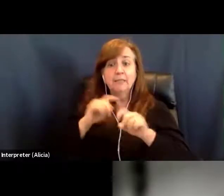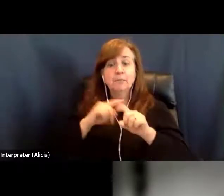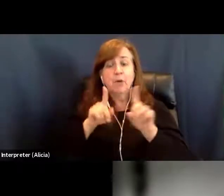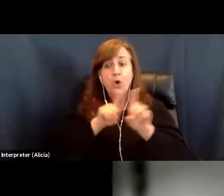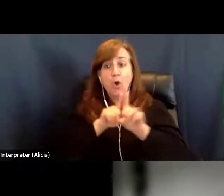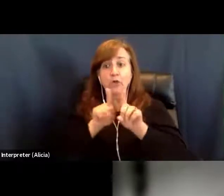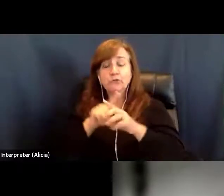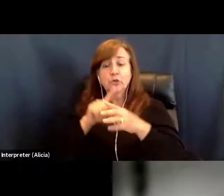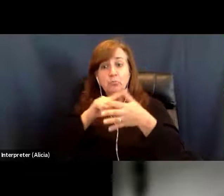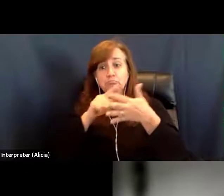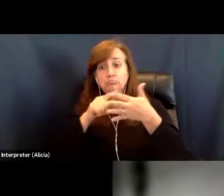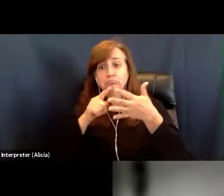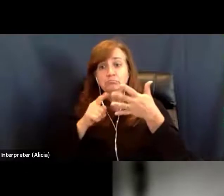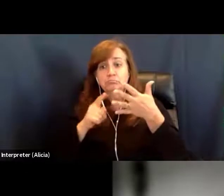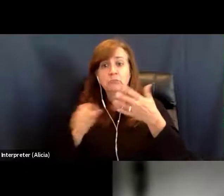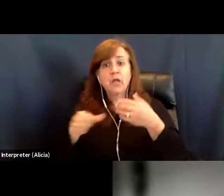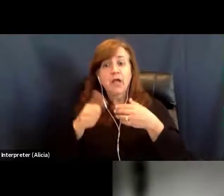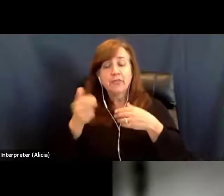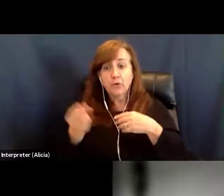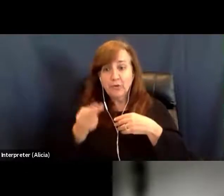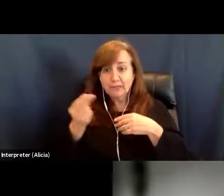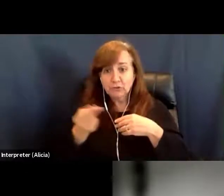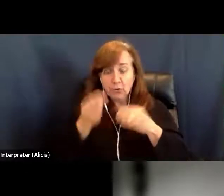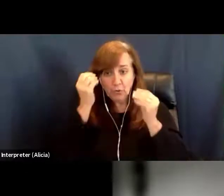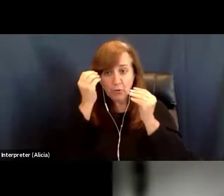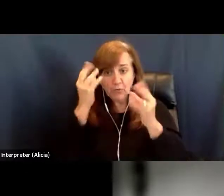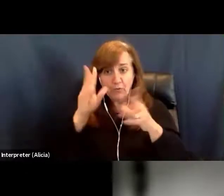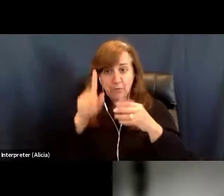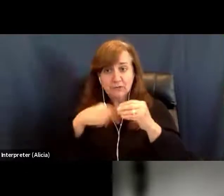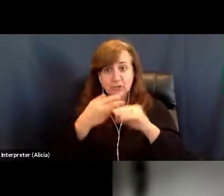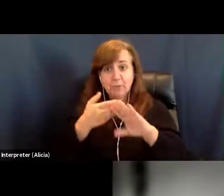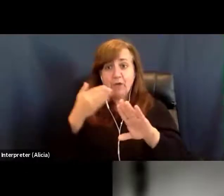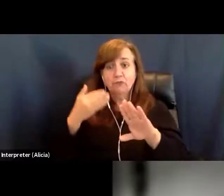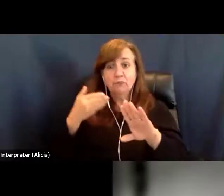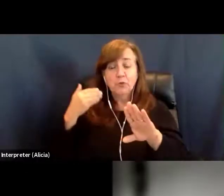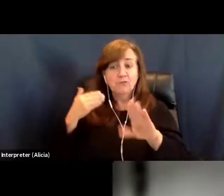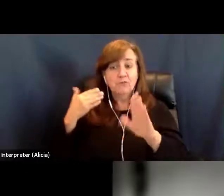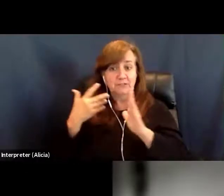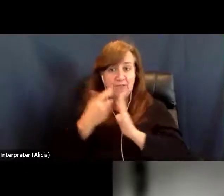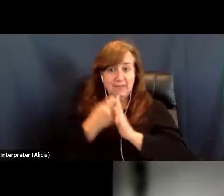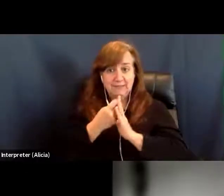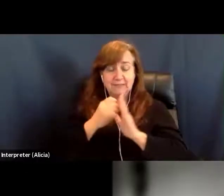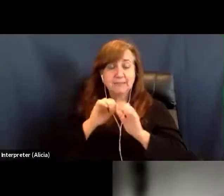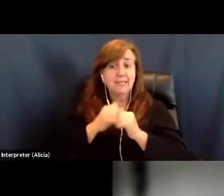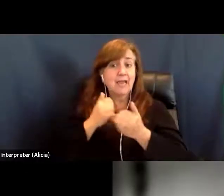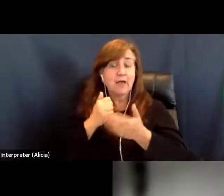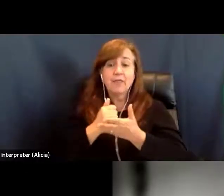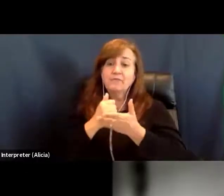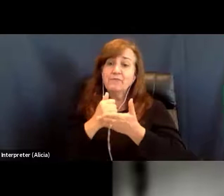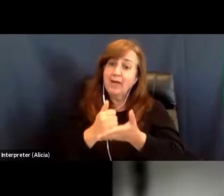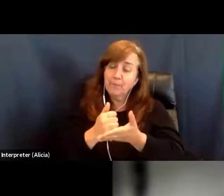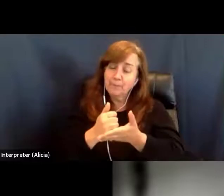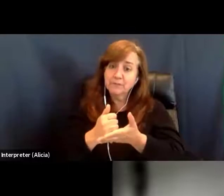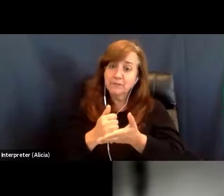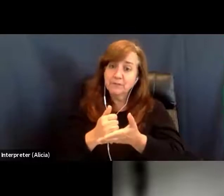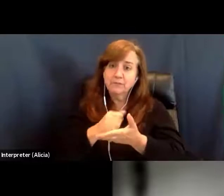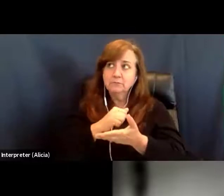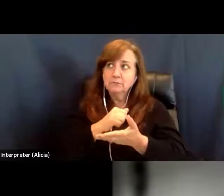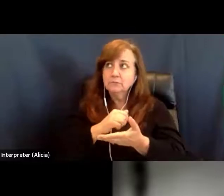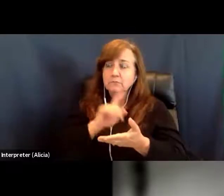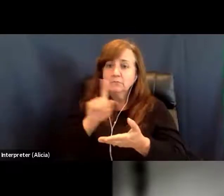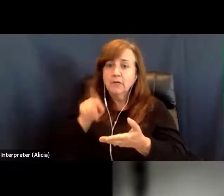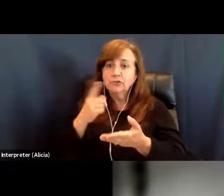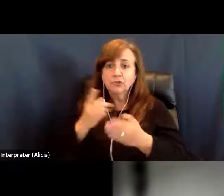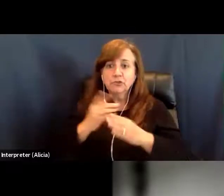also other historical information about previous vaccines and how they have helped not just prevent